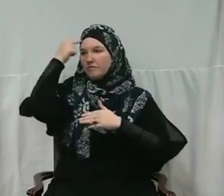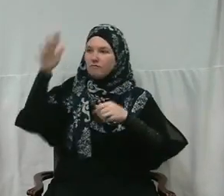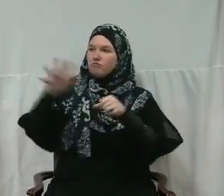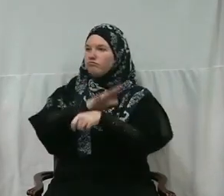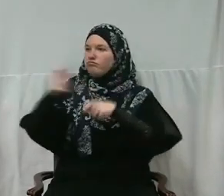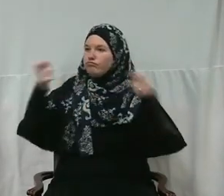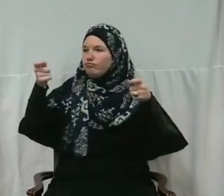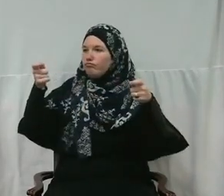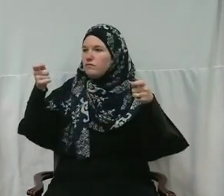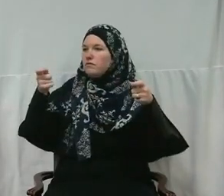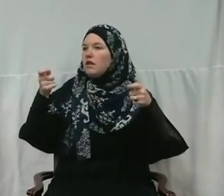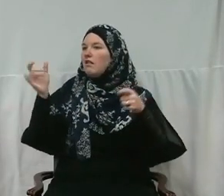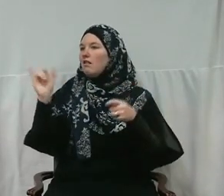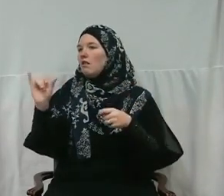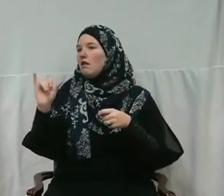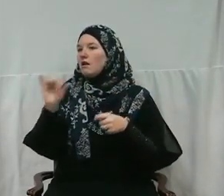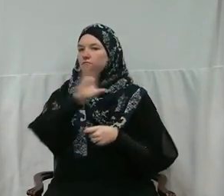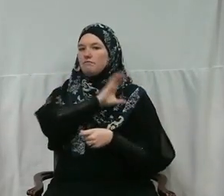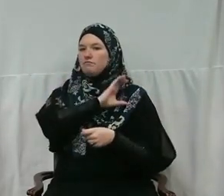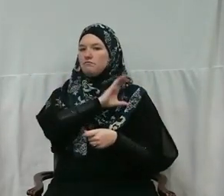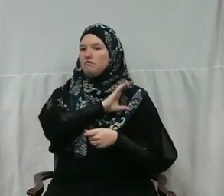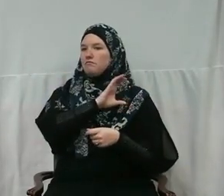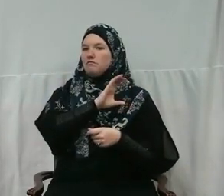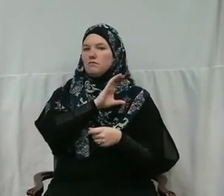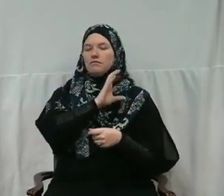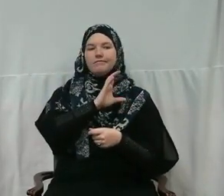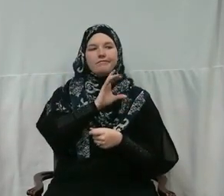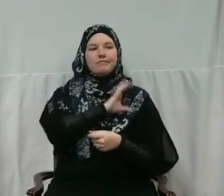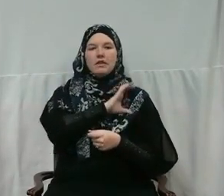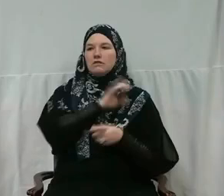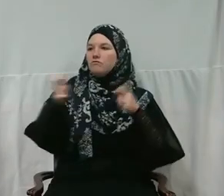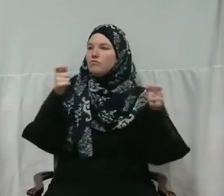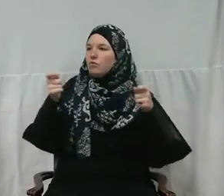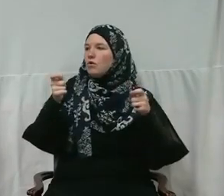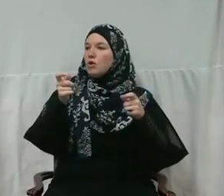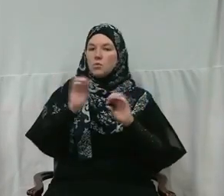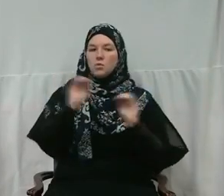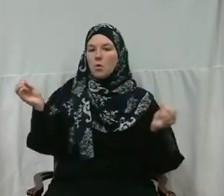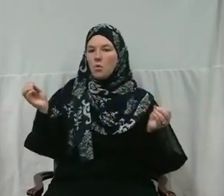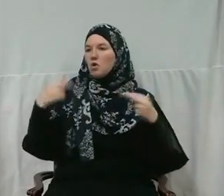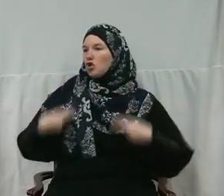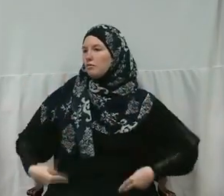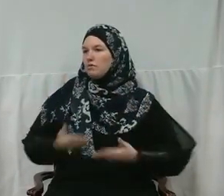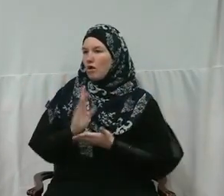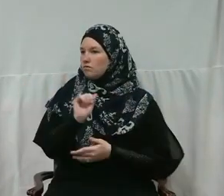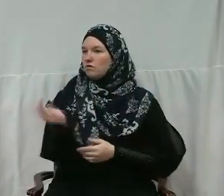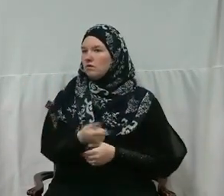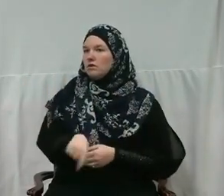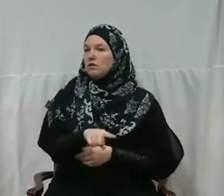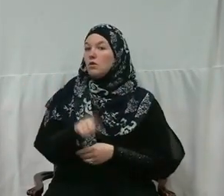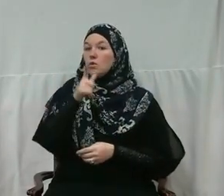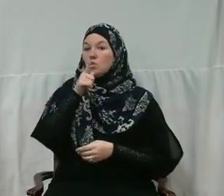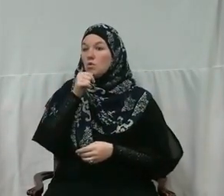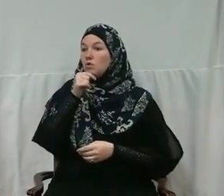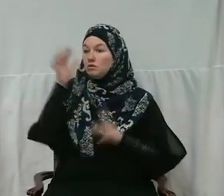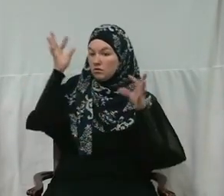police state, no human has any right, because it is up to the dictator to say who has